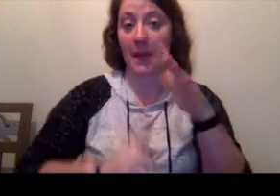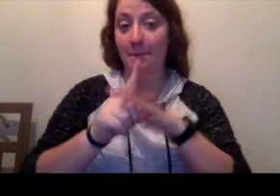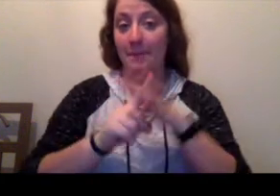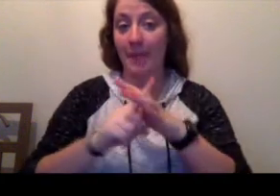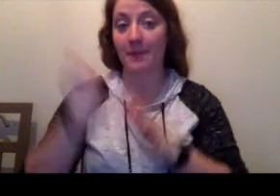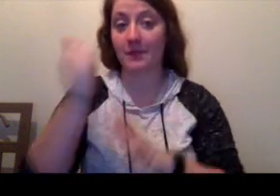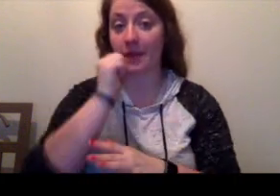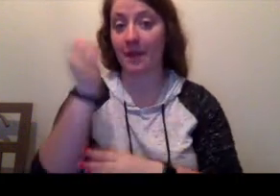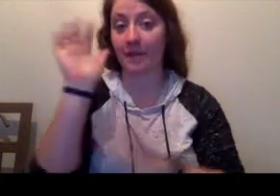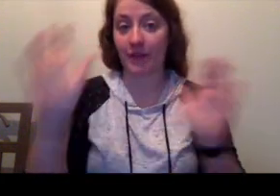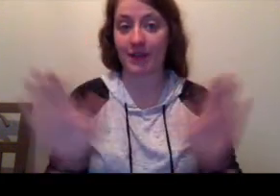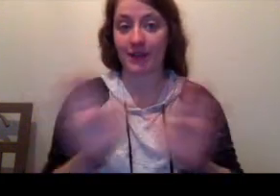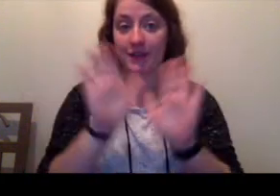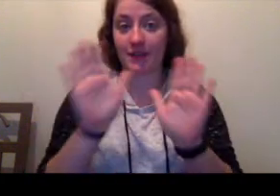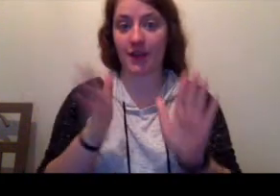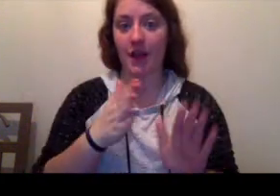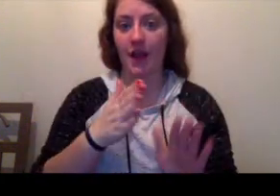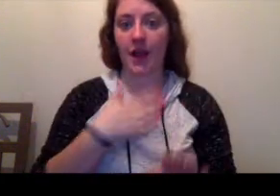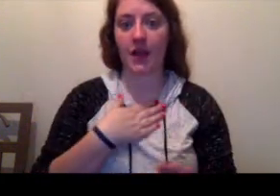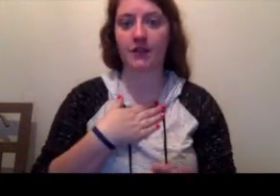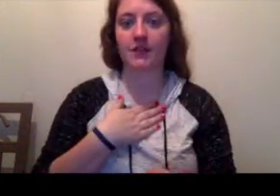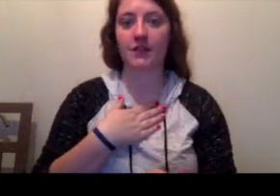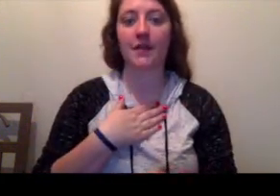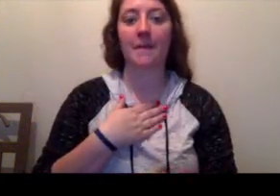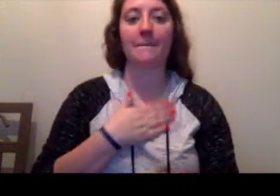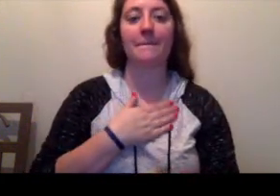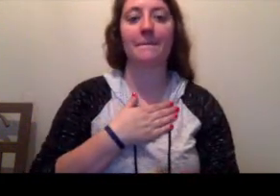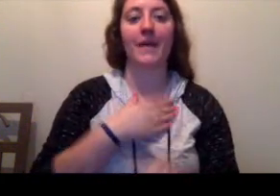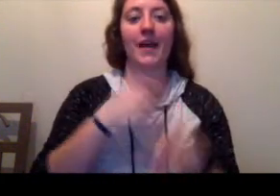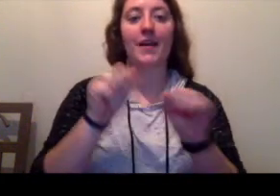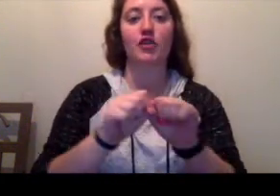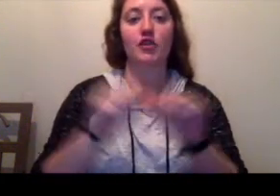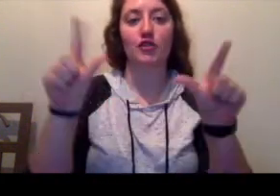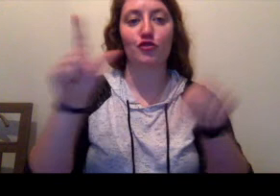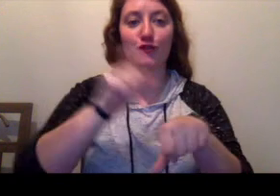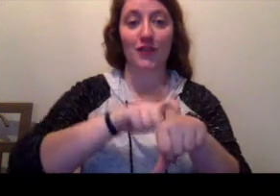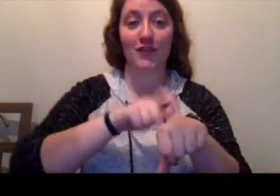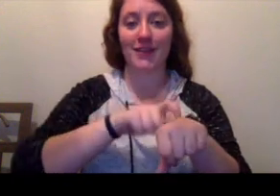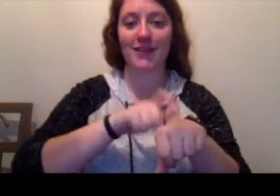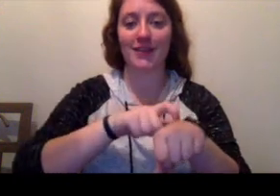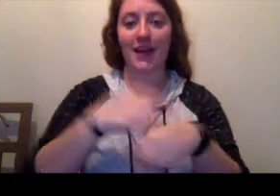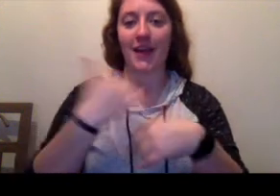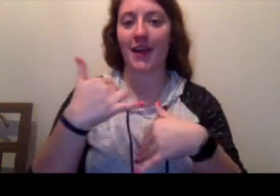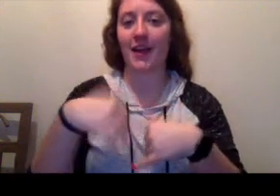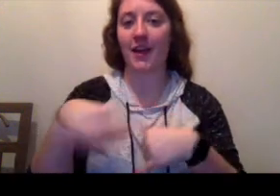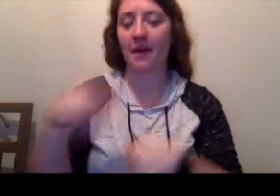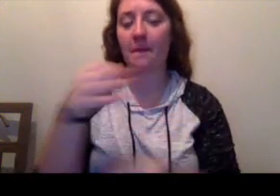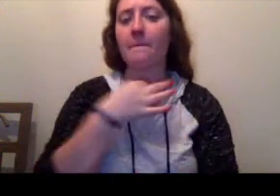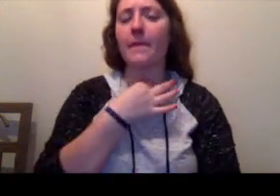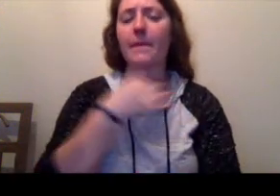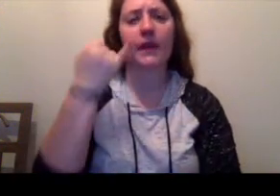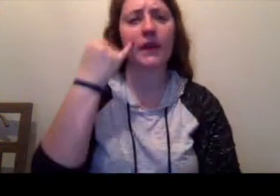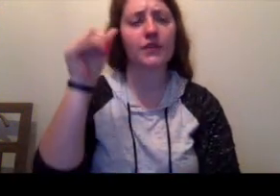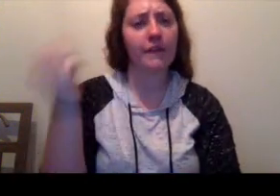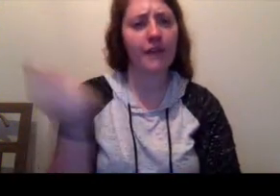me is my screen time notification. I wonder if any of you get that too,